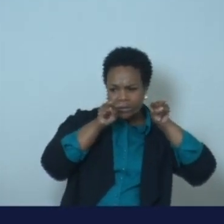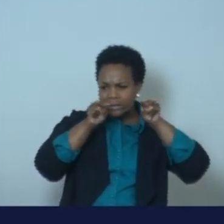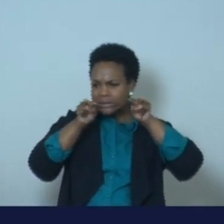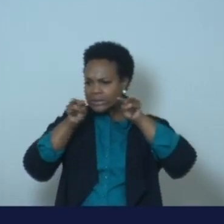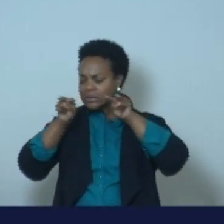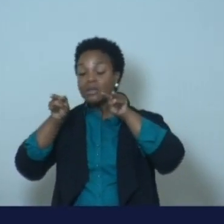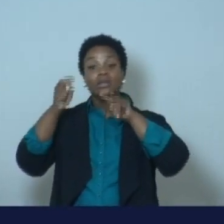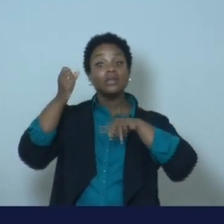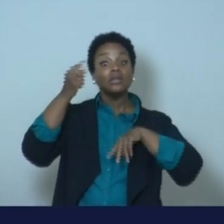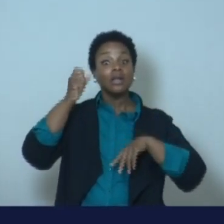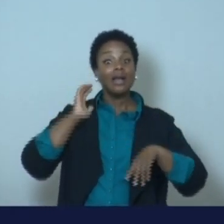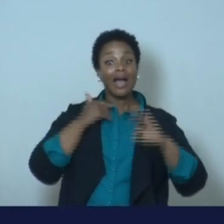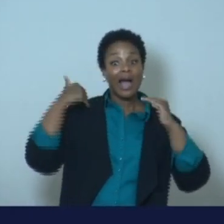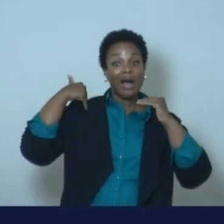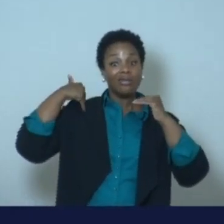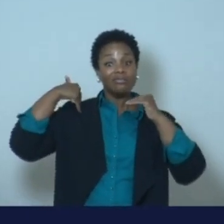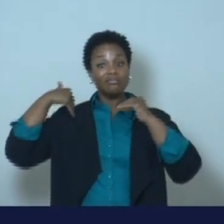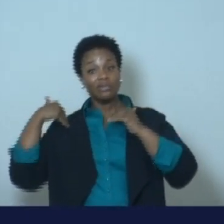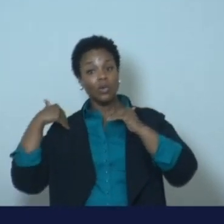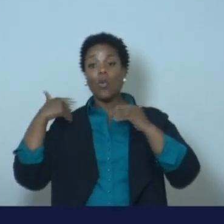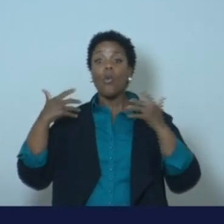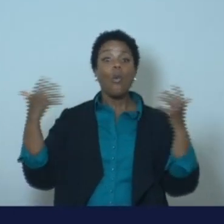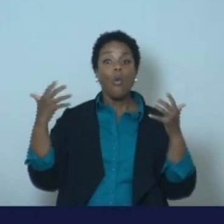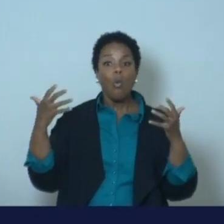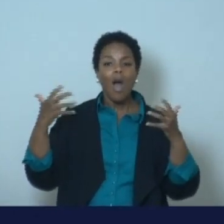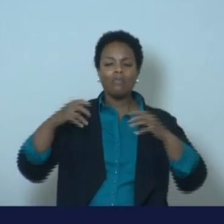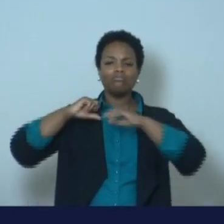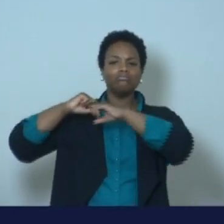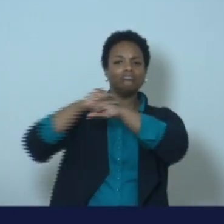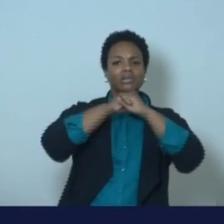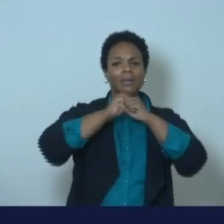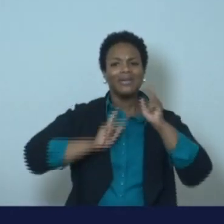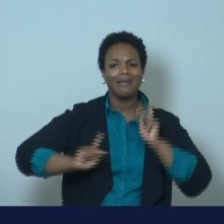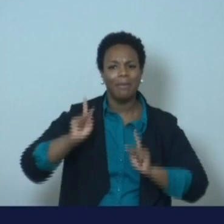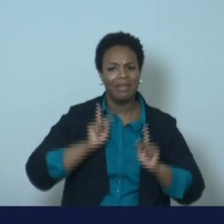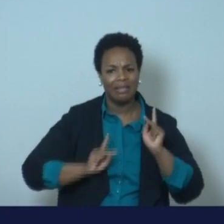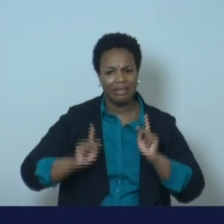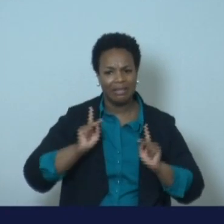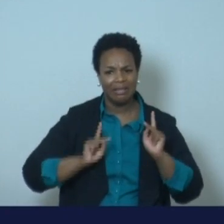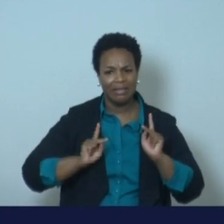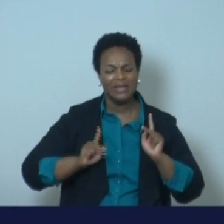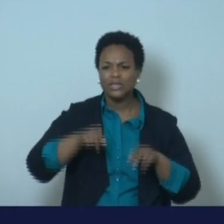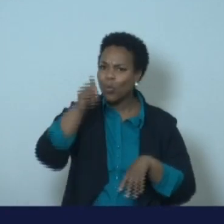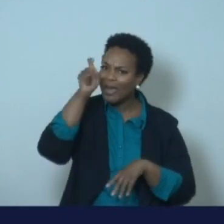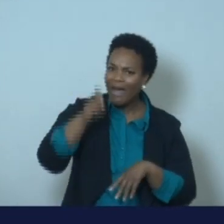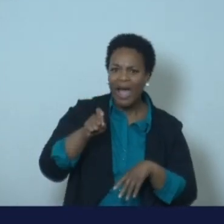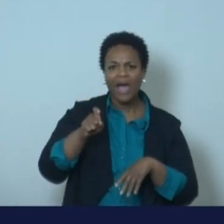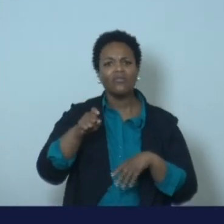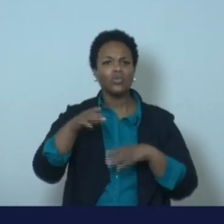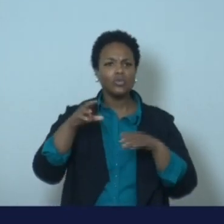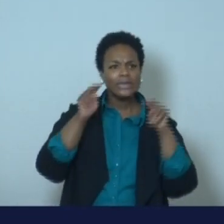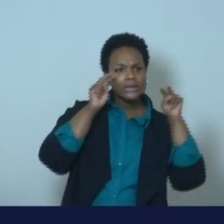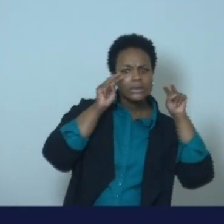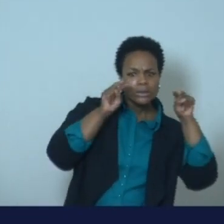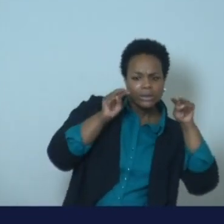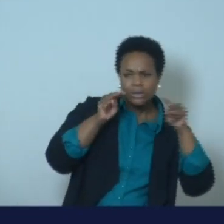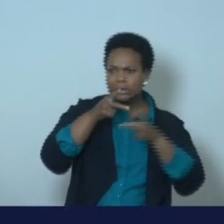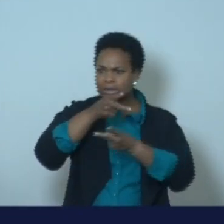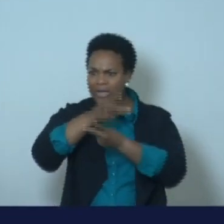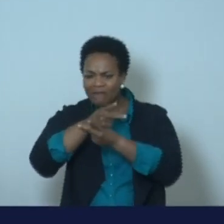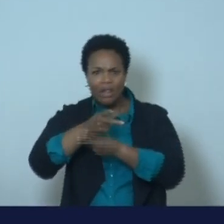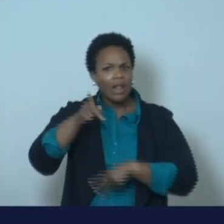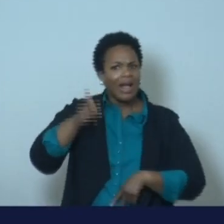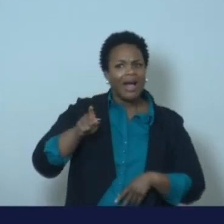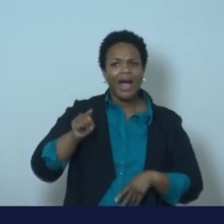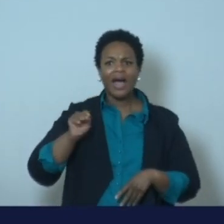obligation and a duty to save lives. So we have to be very careful and be very vigilant. And I get asked this question more than anything.